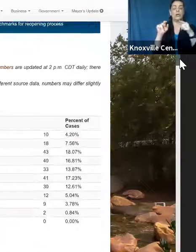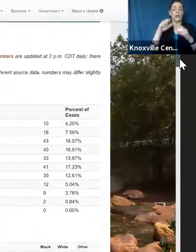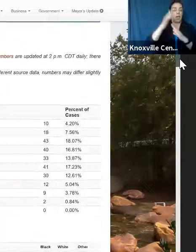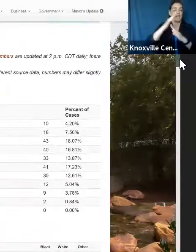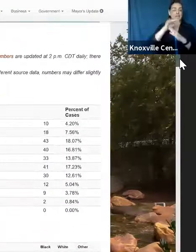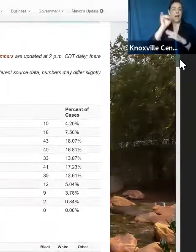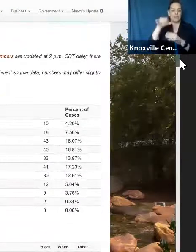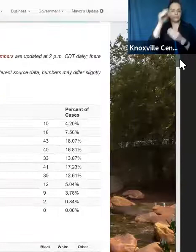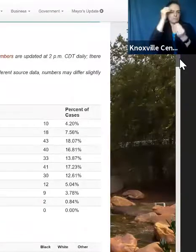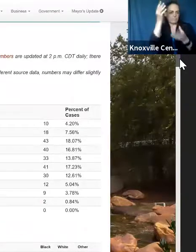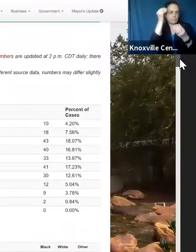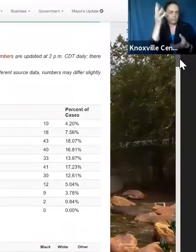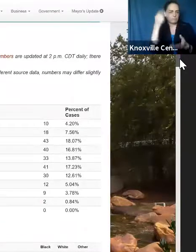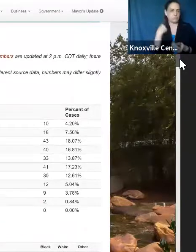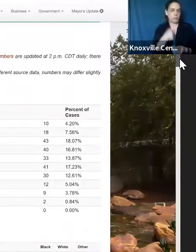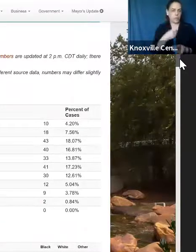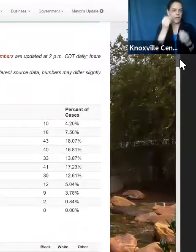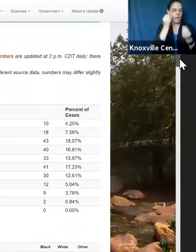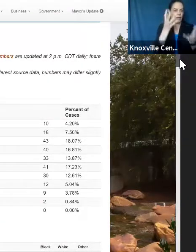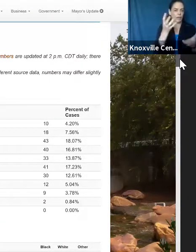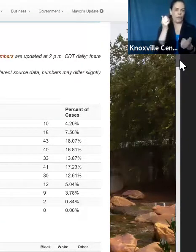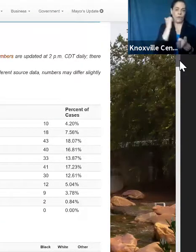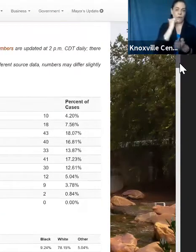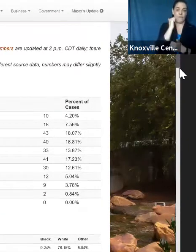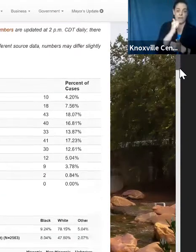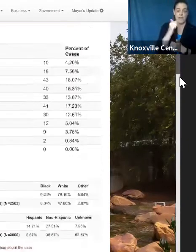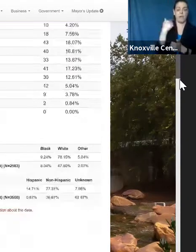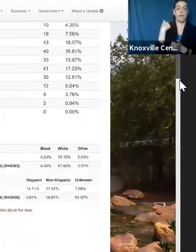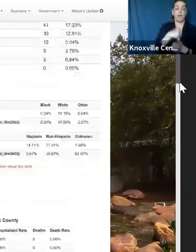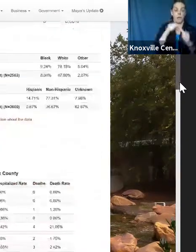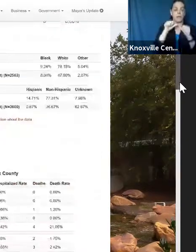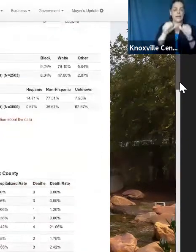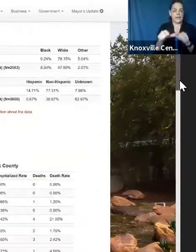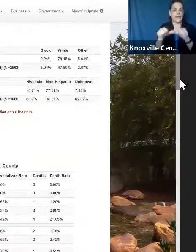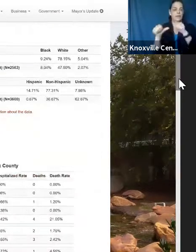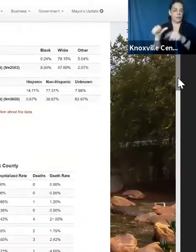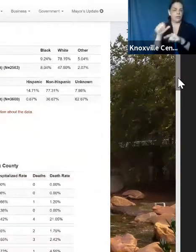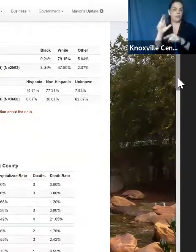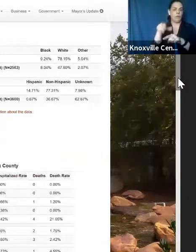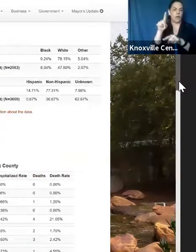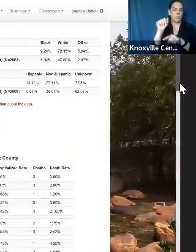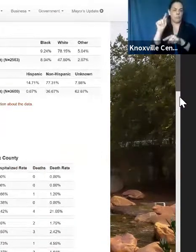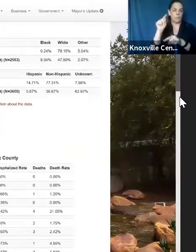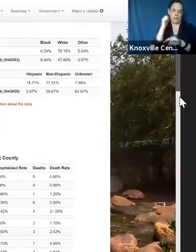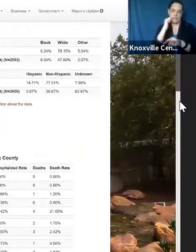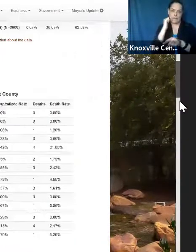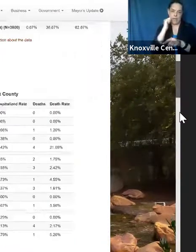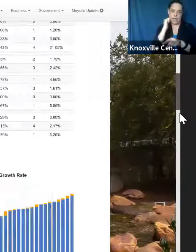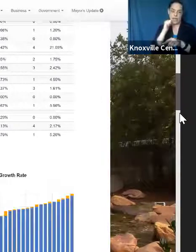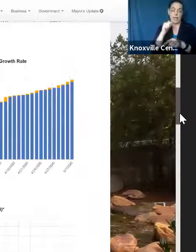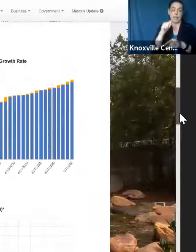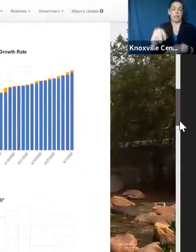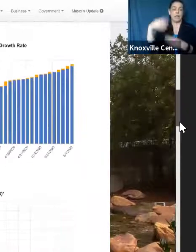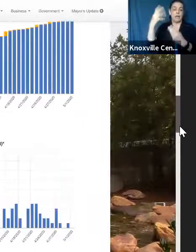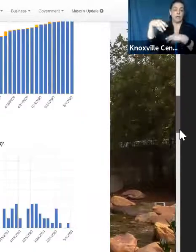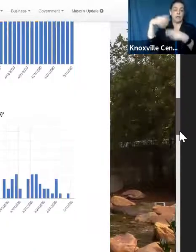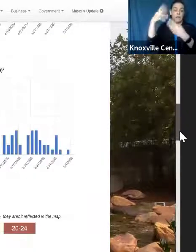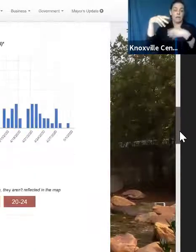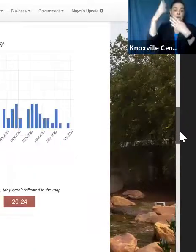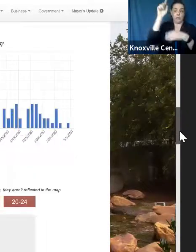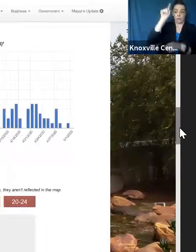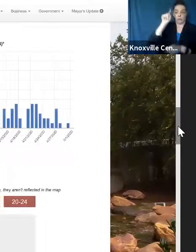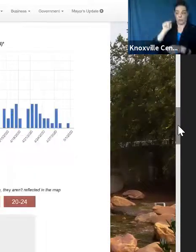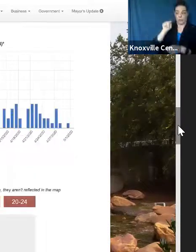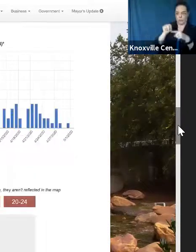been providing to you every day, and we will continue to update this daily. Scrolling down further, you will see a new section